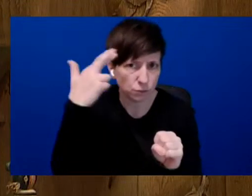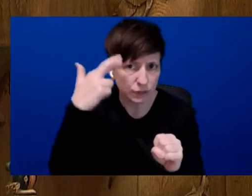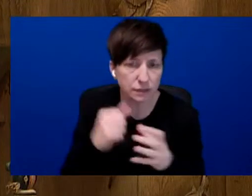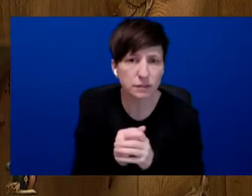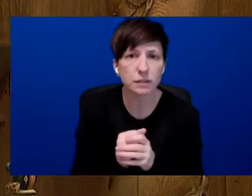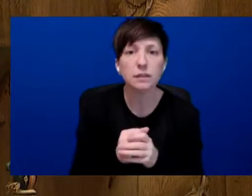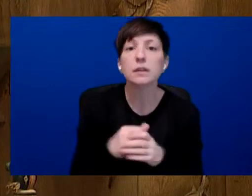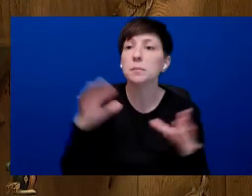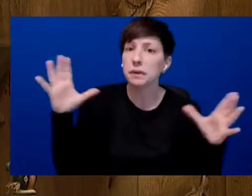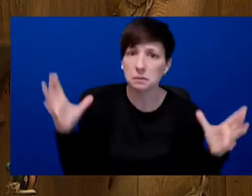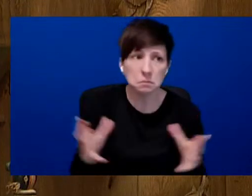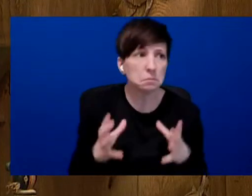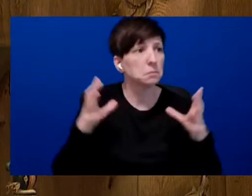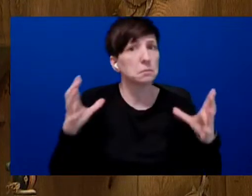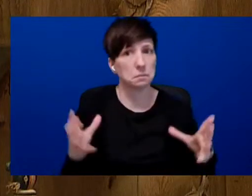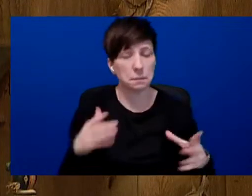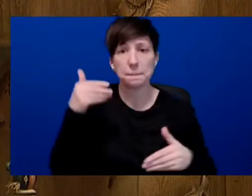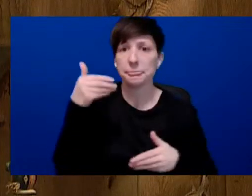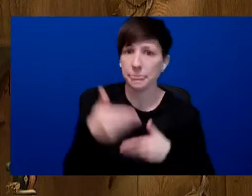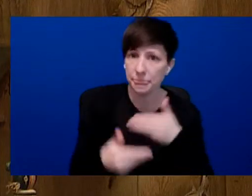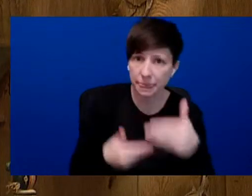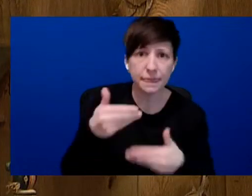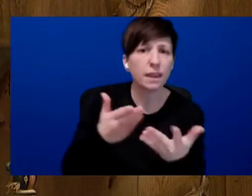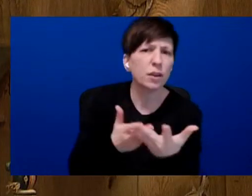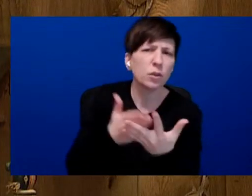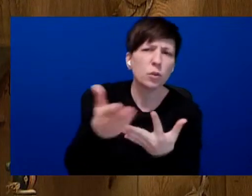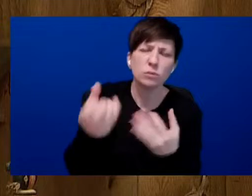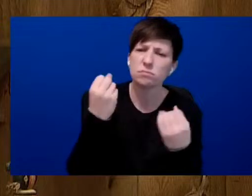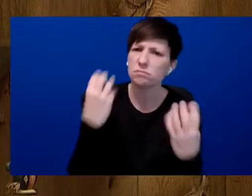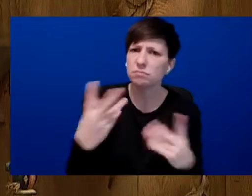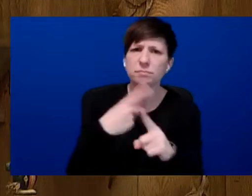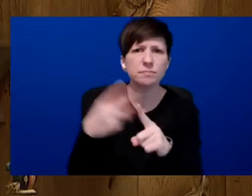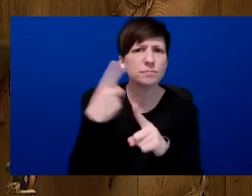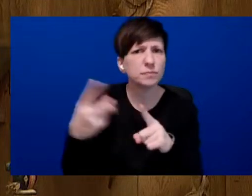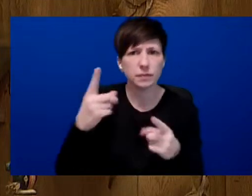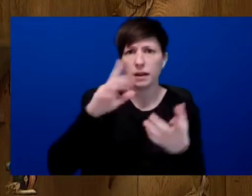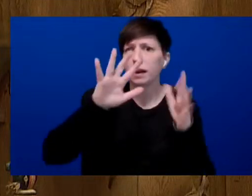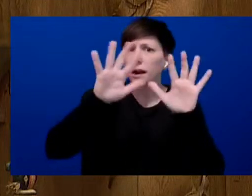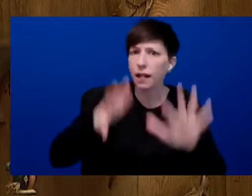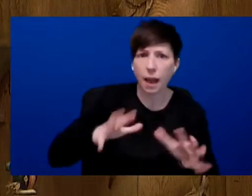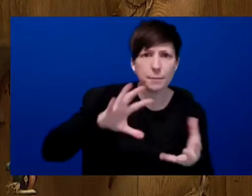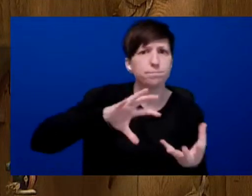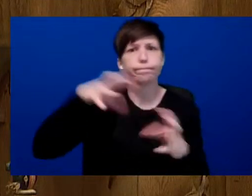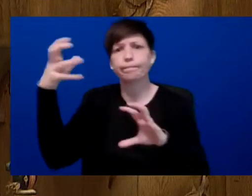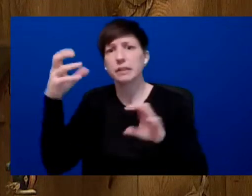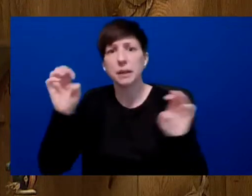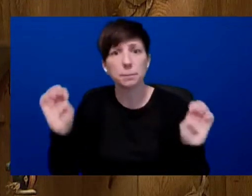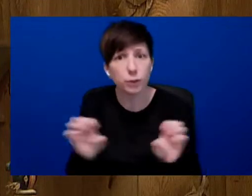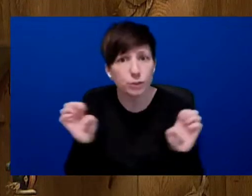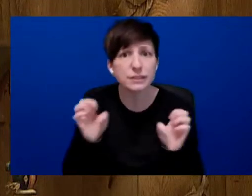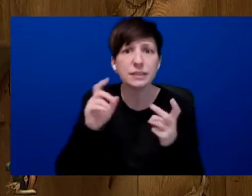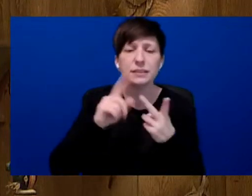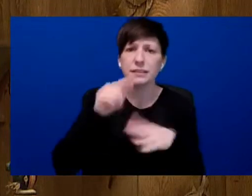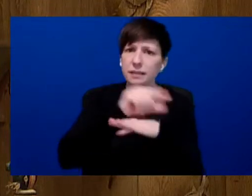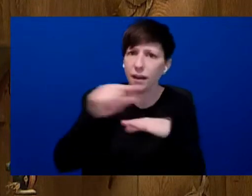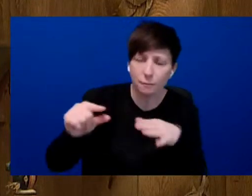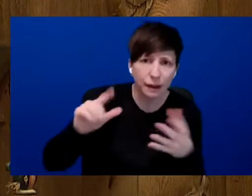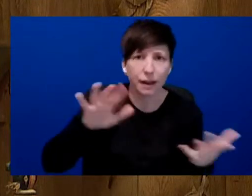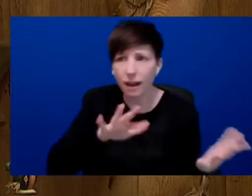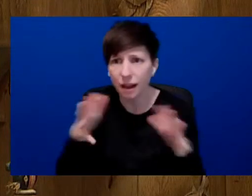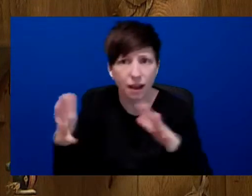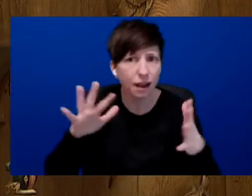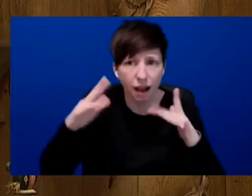of devastating climate emergencies and global upheaval. While your government focused on keeping people healthy and the